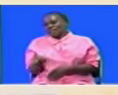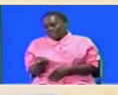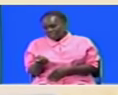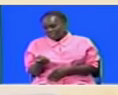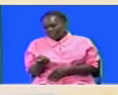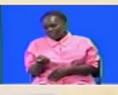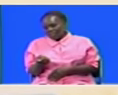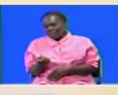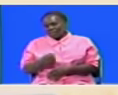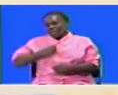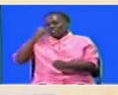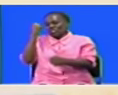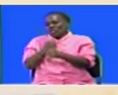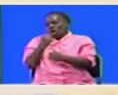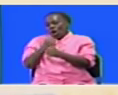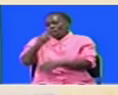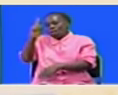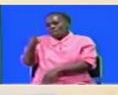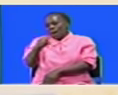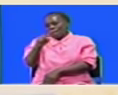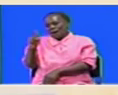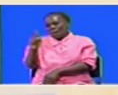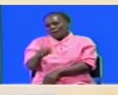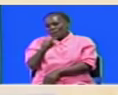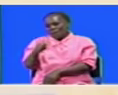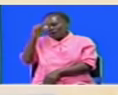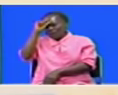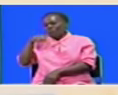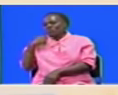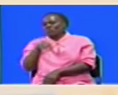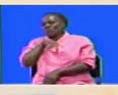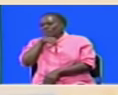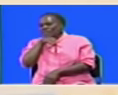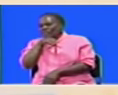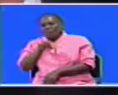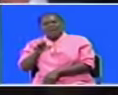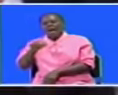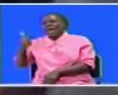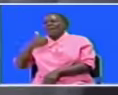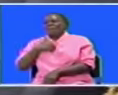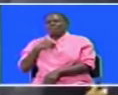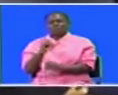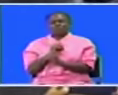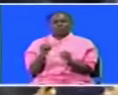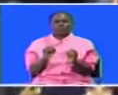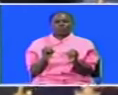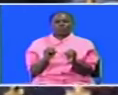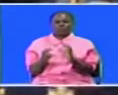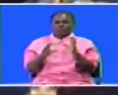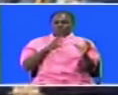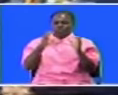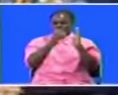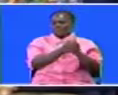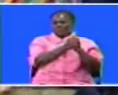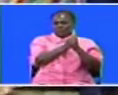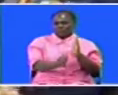kwamba kazi ya kukosoa serikali ni kazi ya Raila. Hana kazi nyingine. According to communication